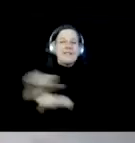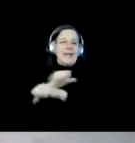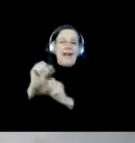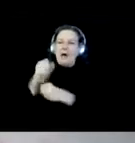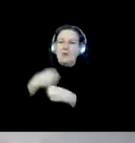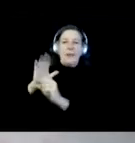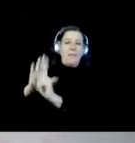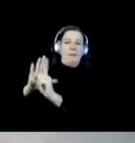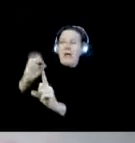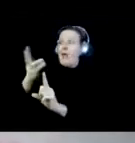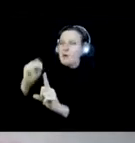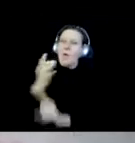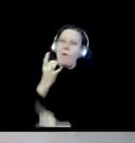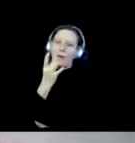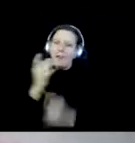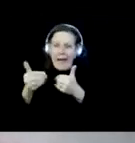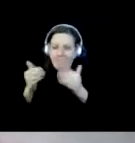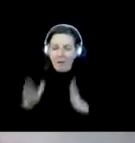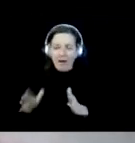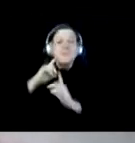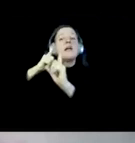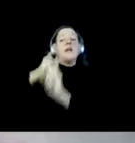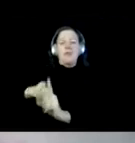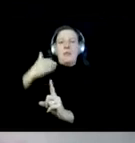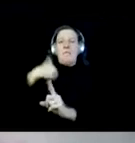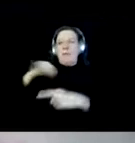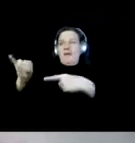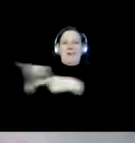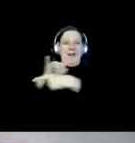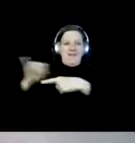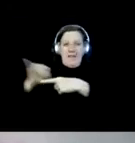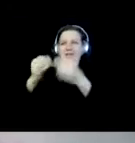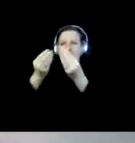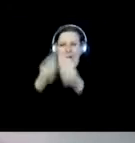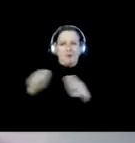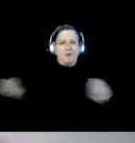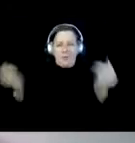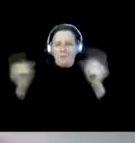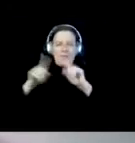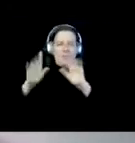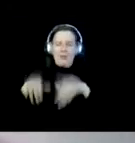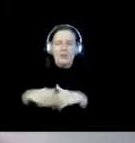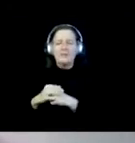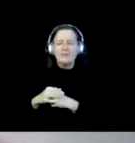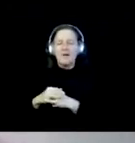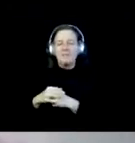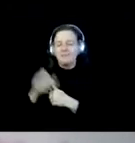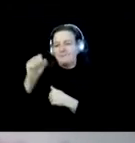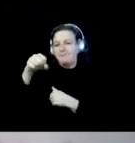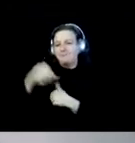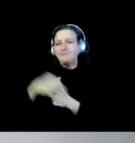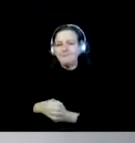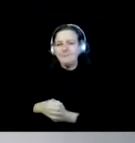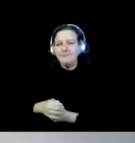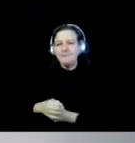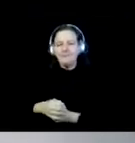light boxes. And the whole point is that they're these like industrial materials, but yeah. Yeah,